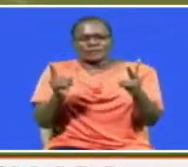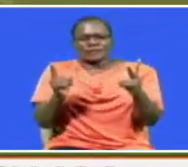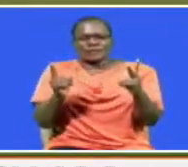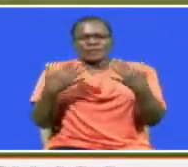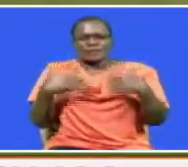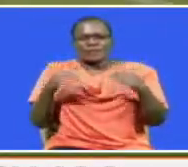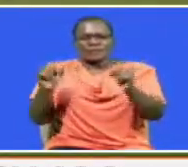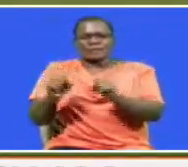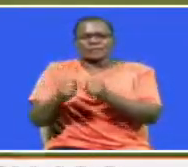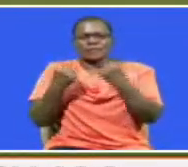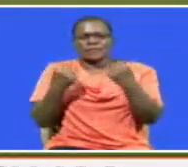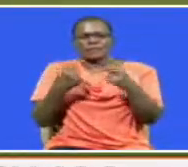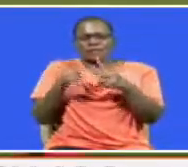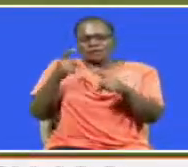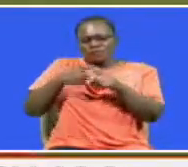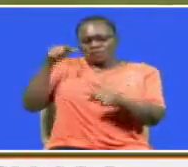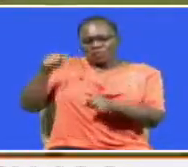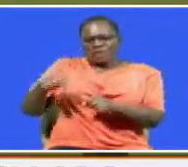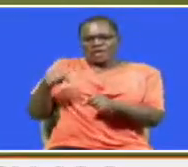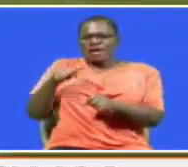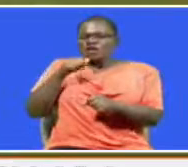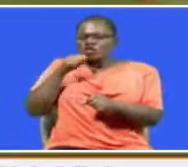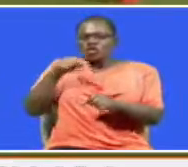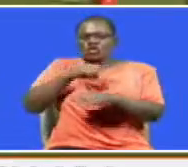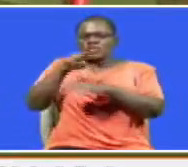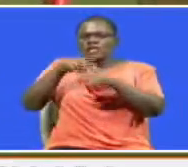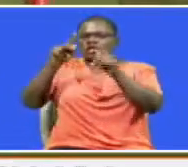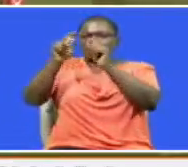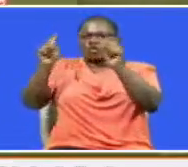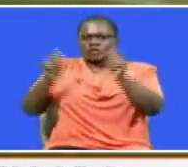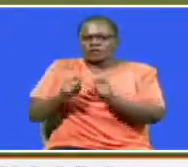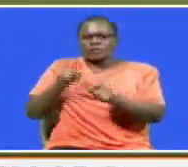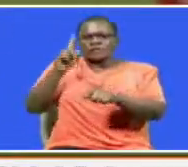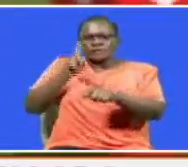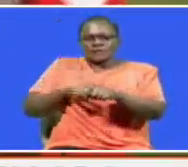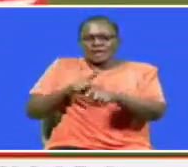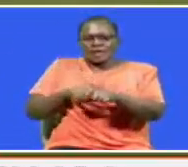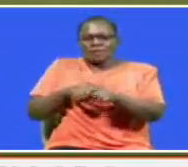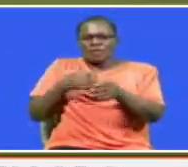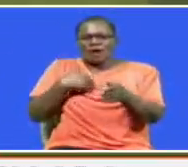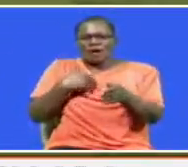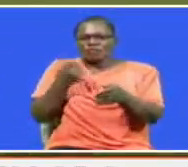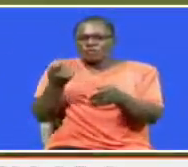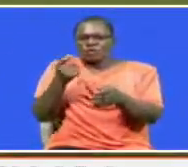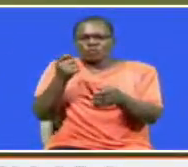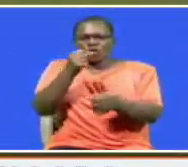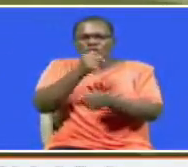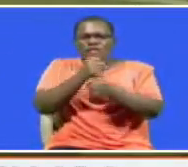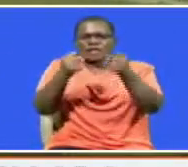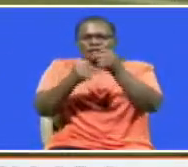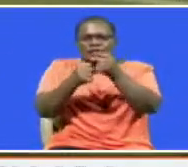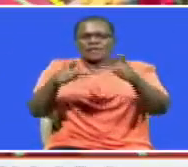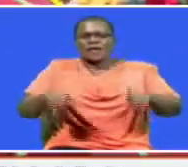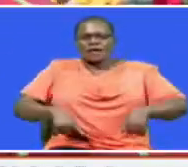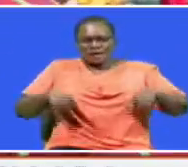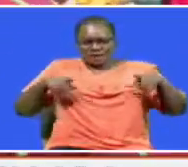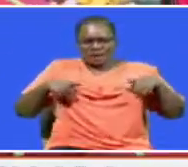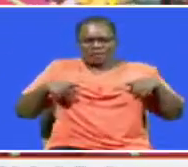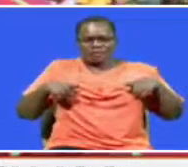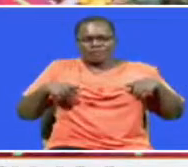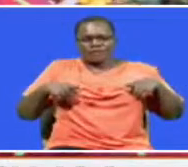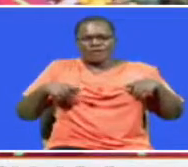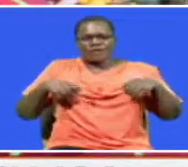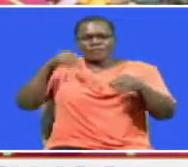like you said, we start from here. It doesn't start from the national team. I think once we keep those development structures alive and